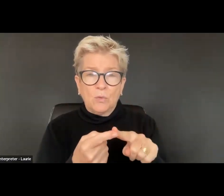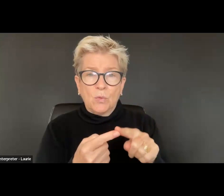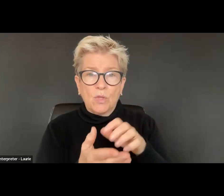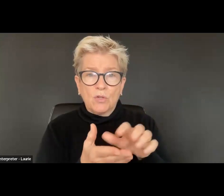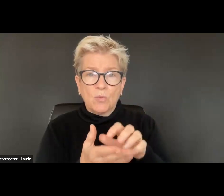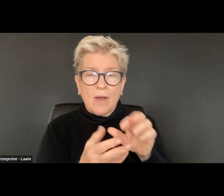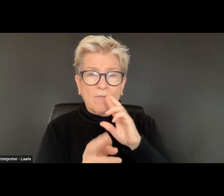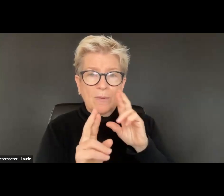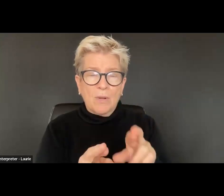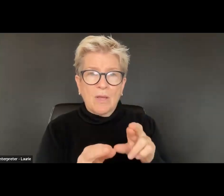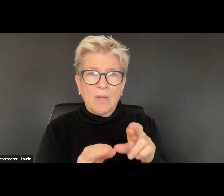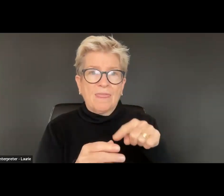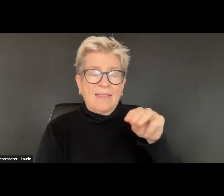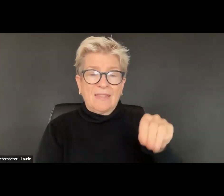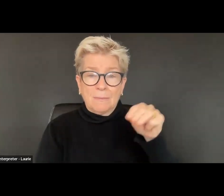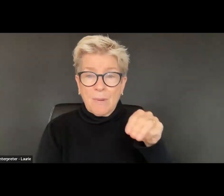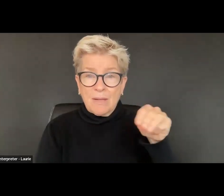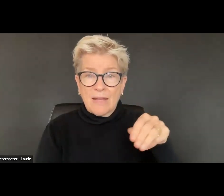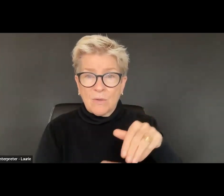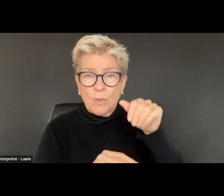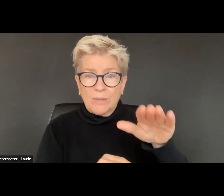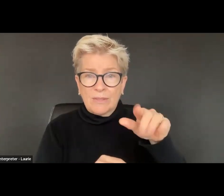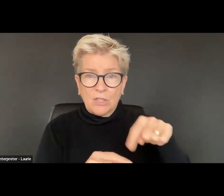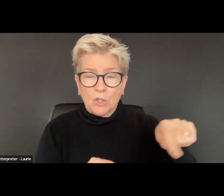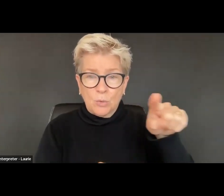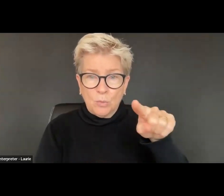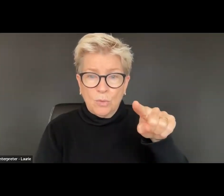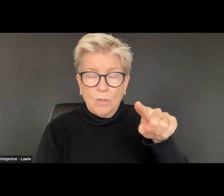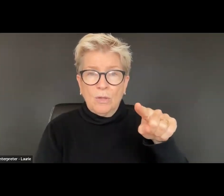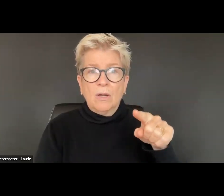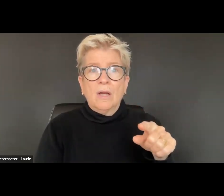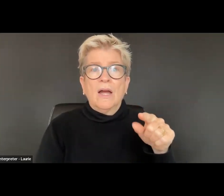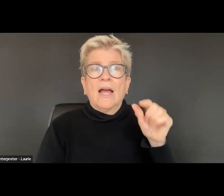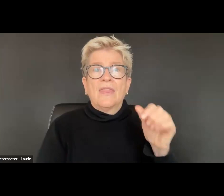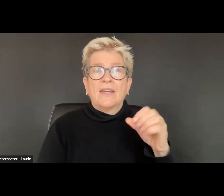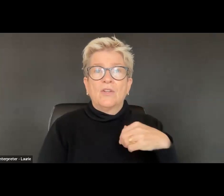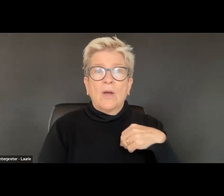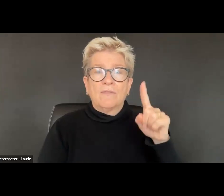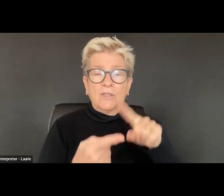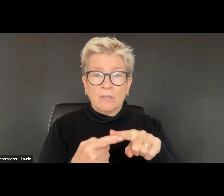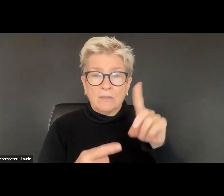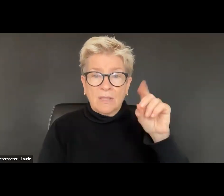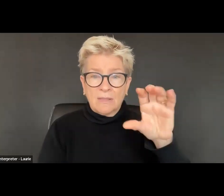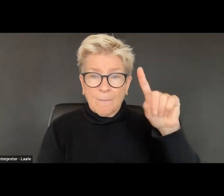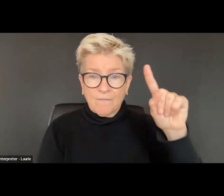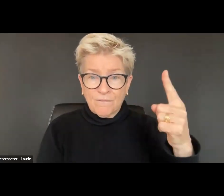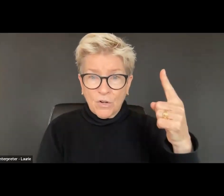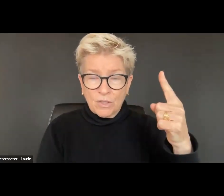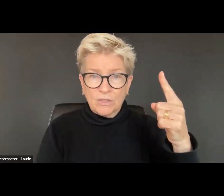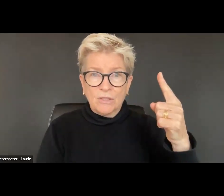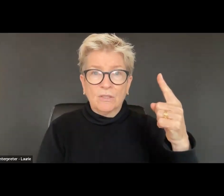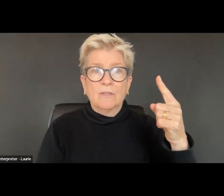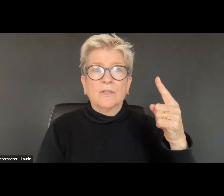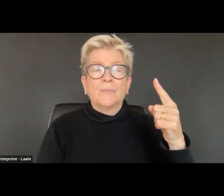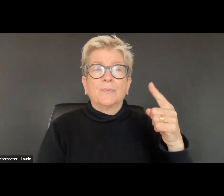be sending to you on Monday. So next Monday, where you will have until December 1st to spend some